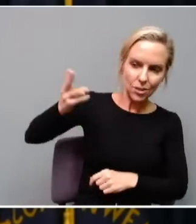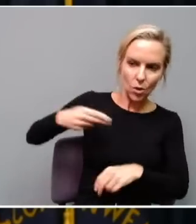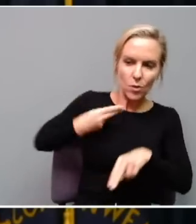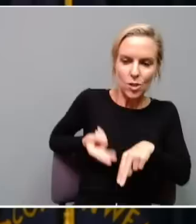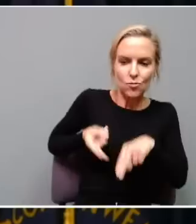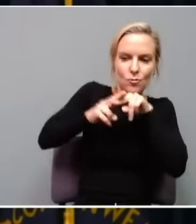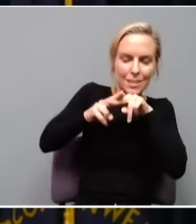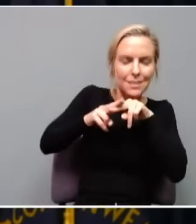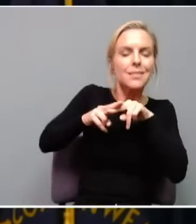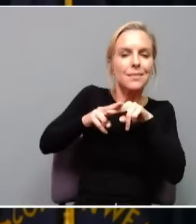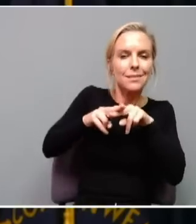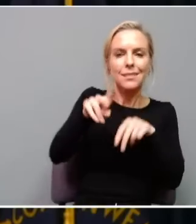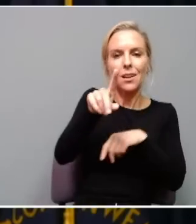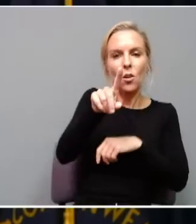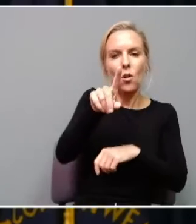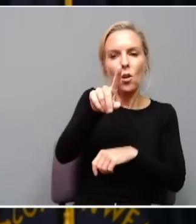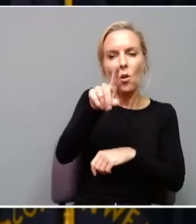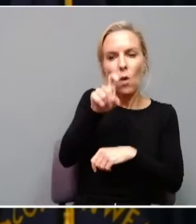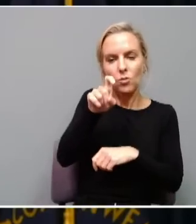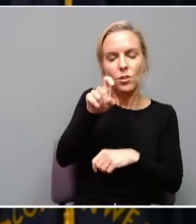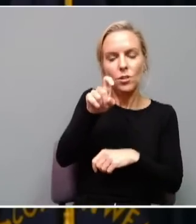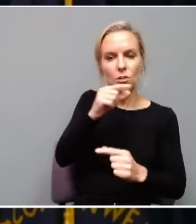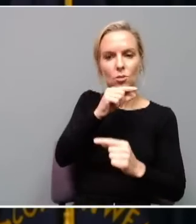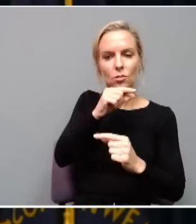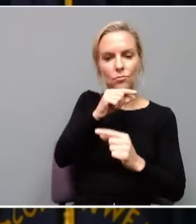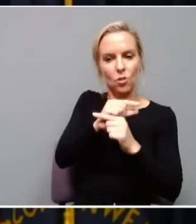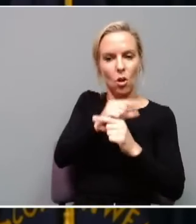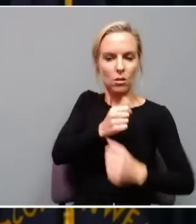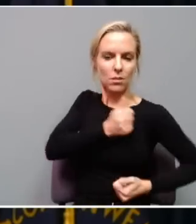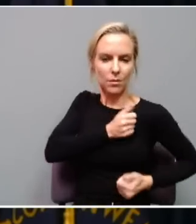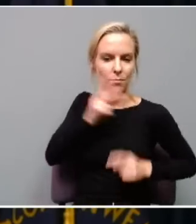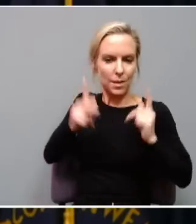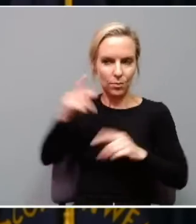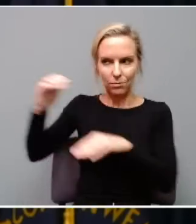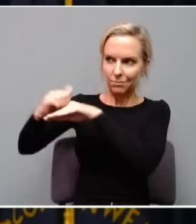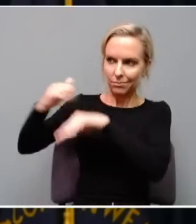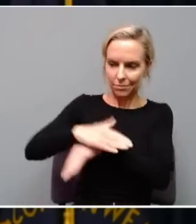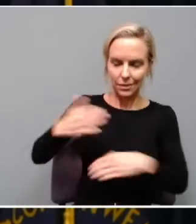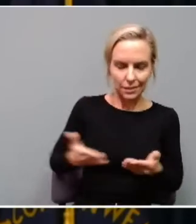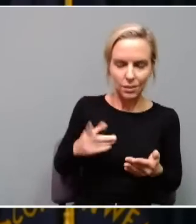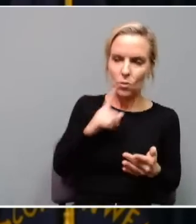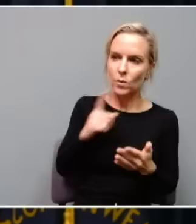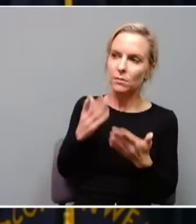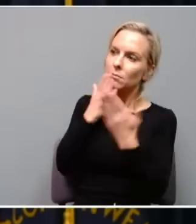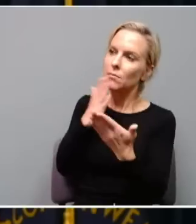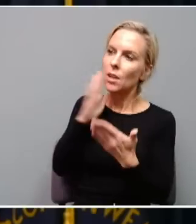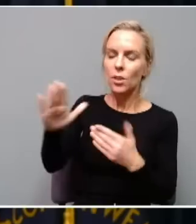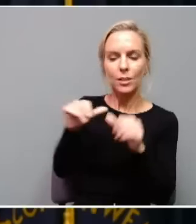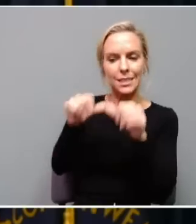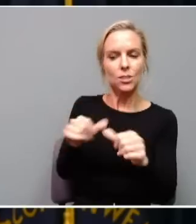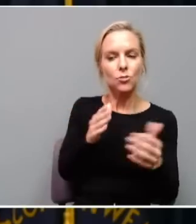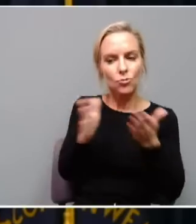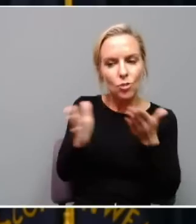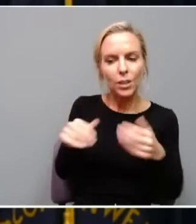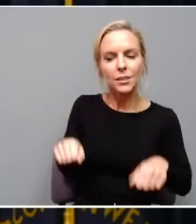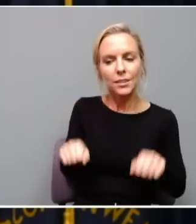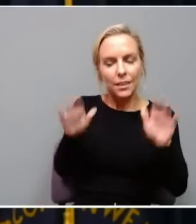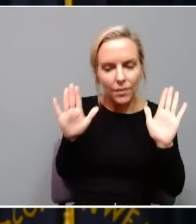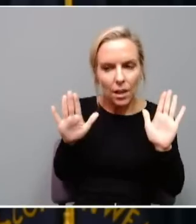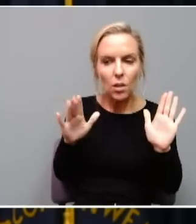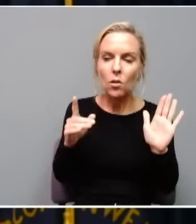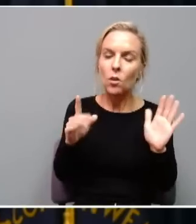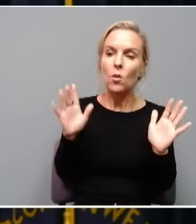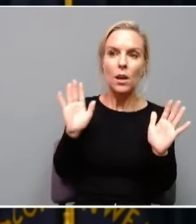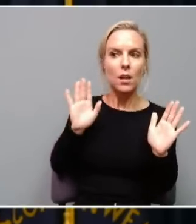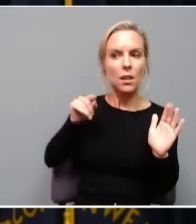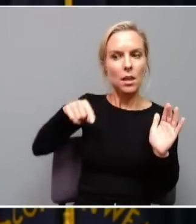nearly 100 Guardsmen. We appreciate their continued service and sacrifice, and we have found that this is one of the most helpful things